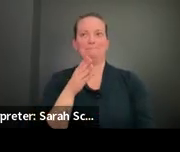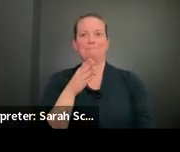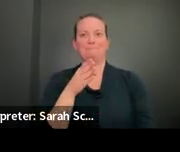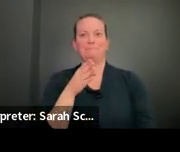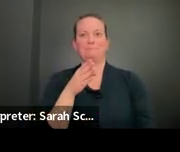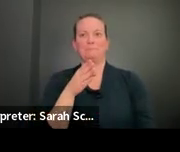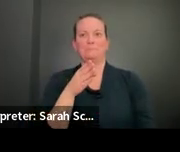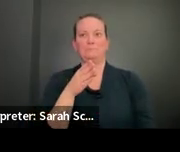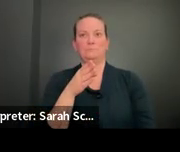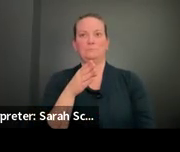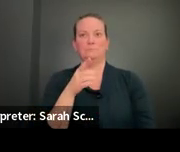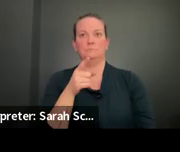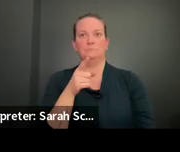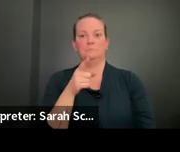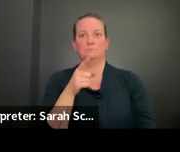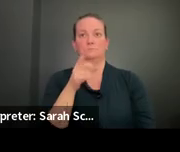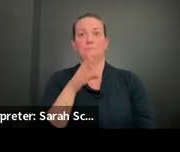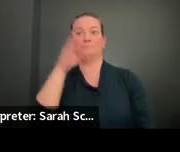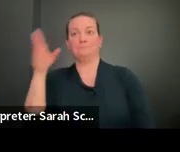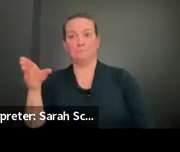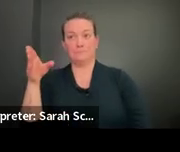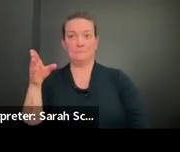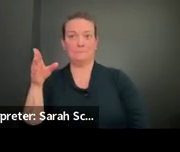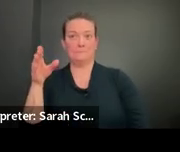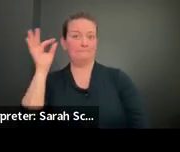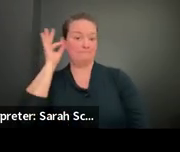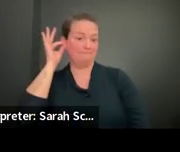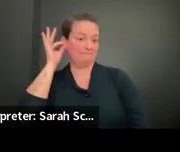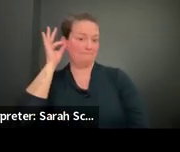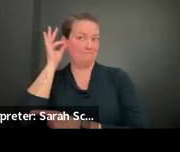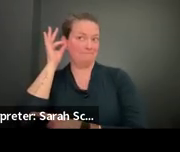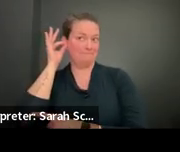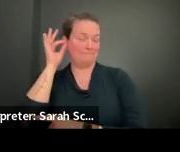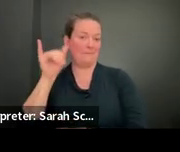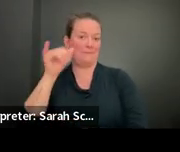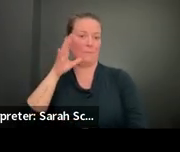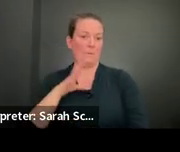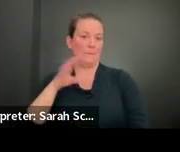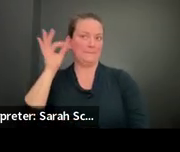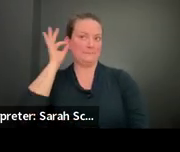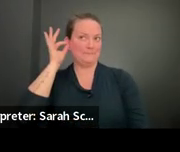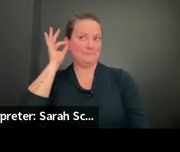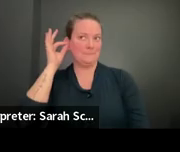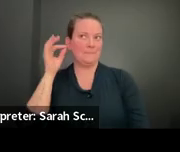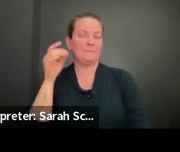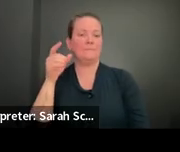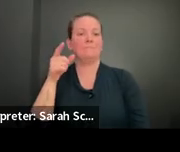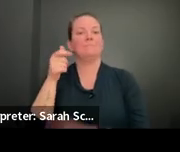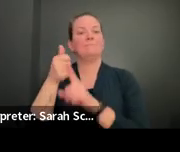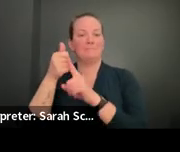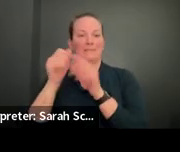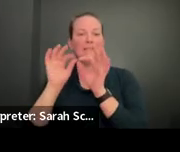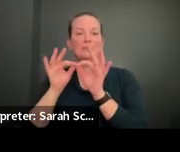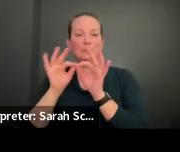The woman to his side, yes, is our